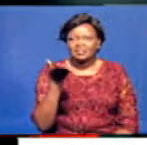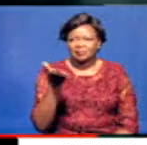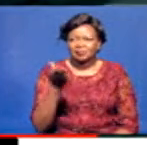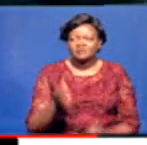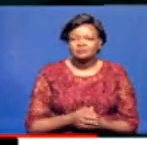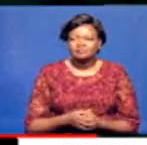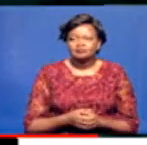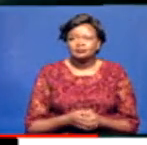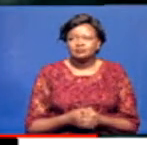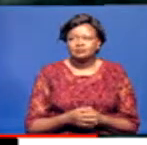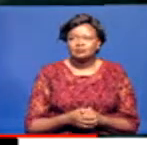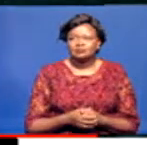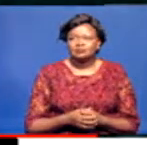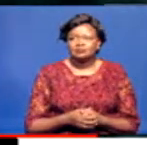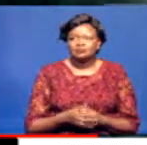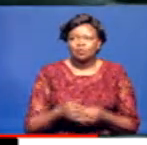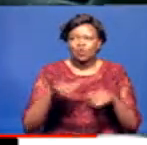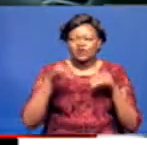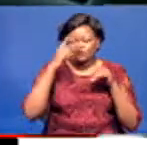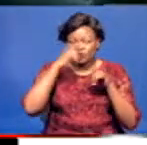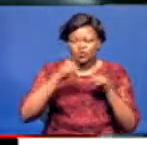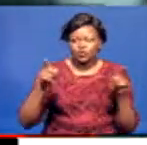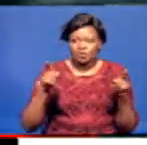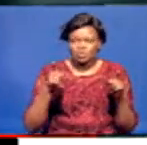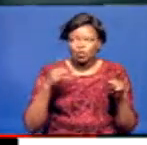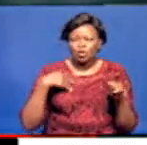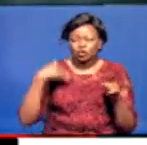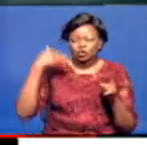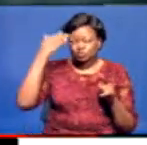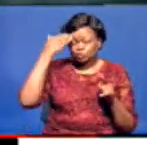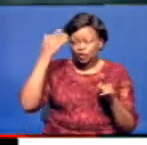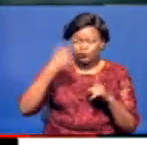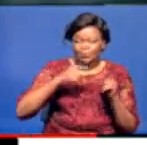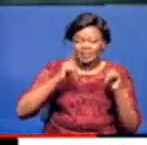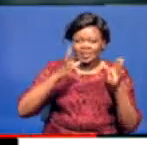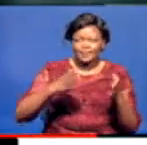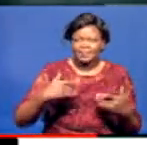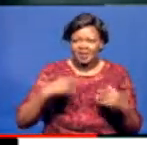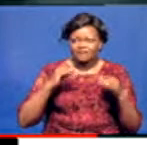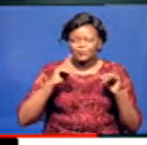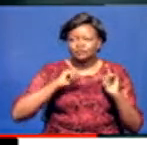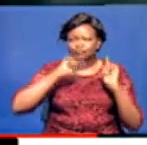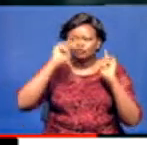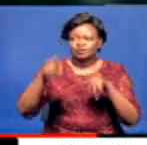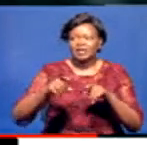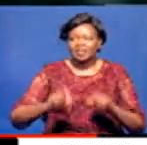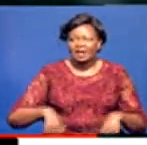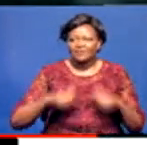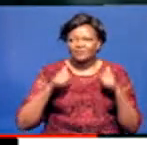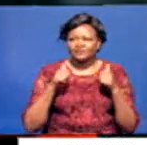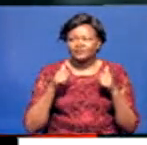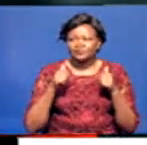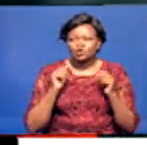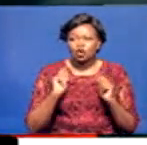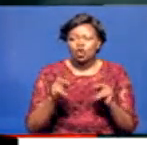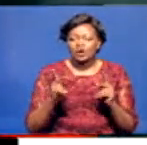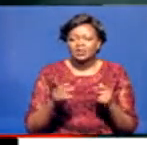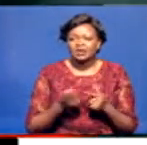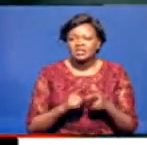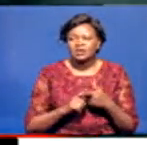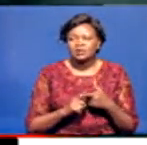side waiting for you. I just want to find out from my director if we can go live. Okay, that will come